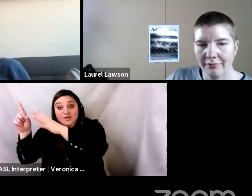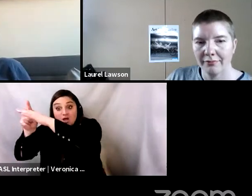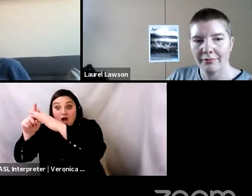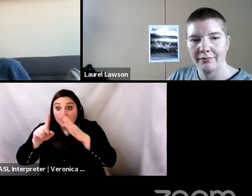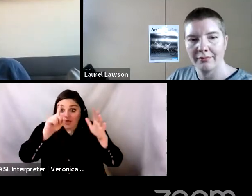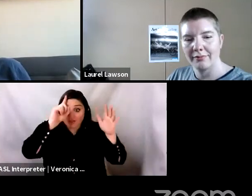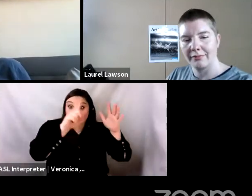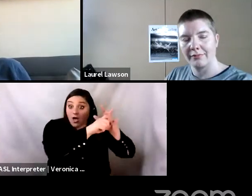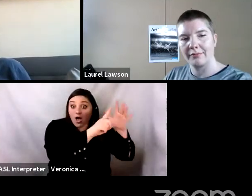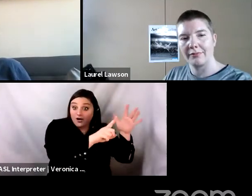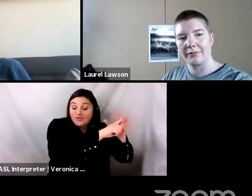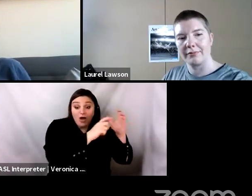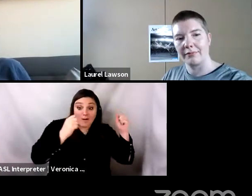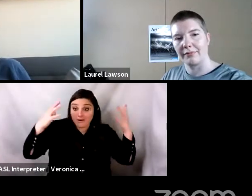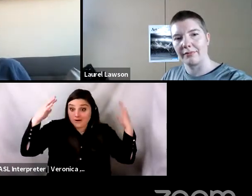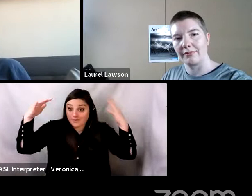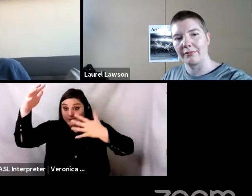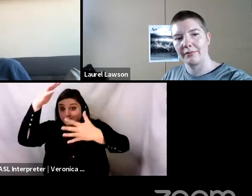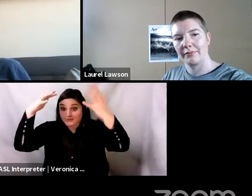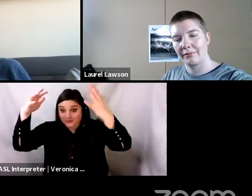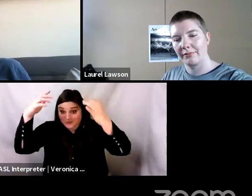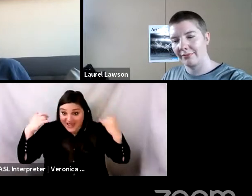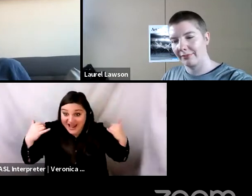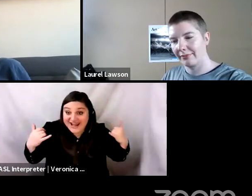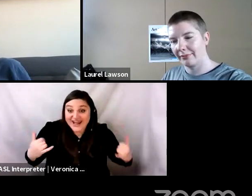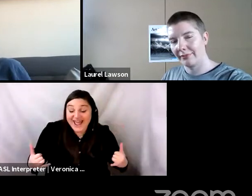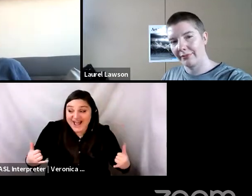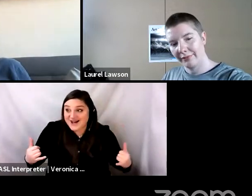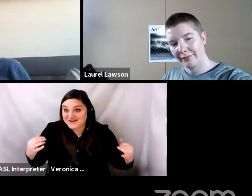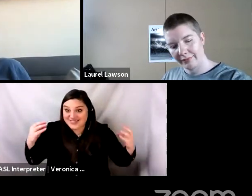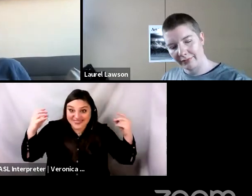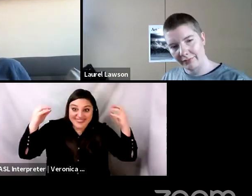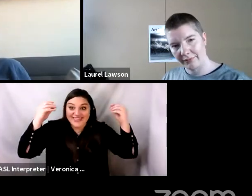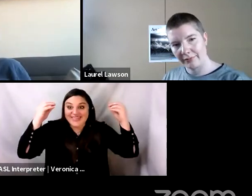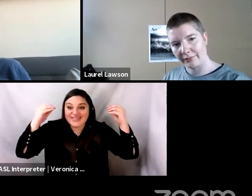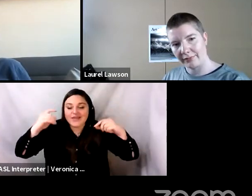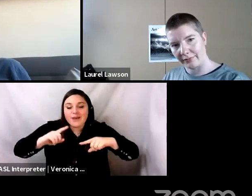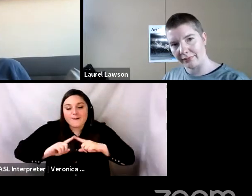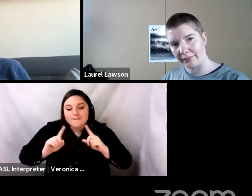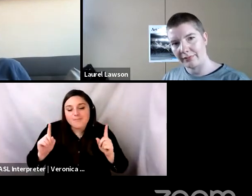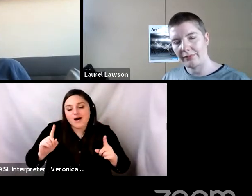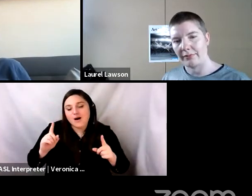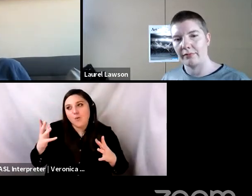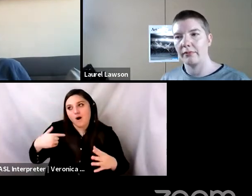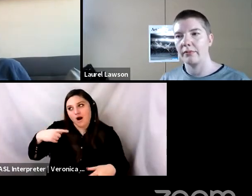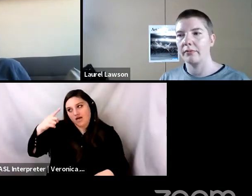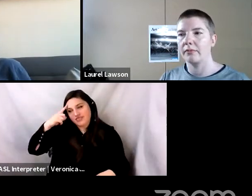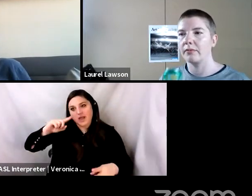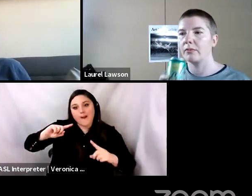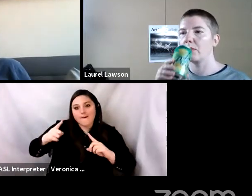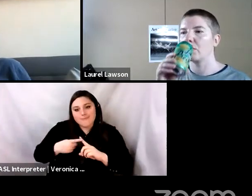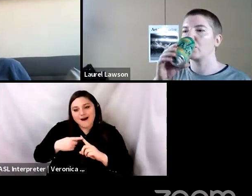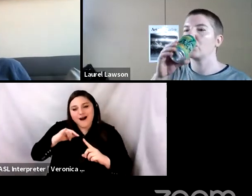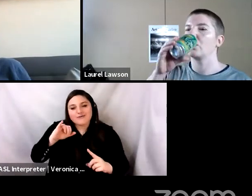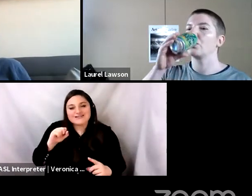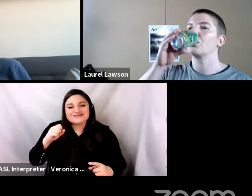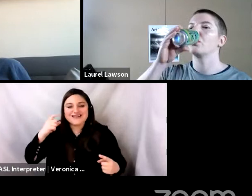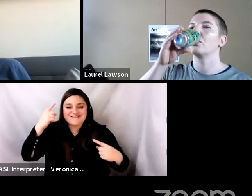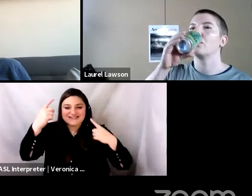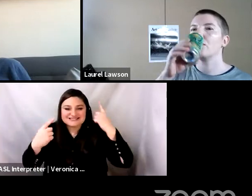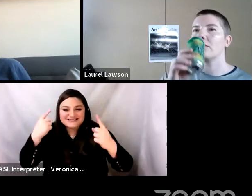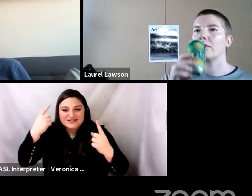thoughts, but that's the first thing that comes to mind, is that when people are being considered,